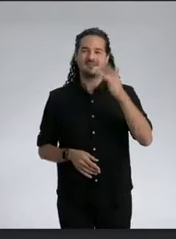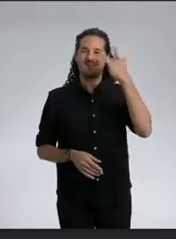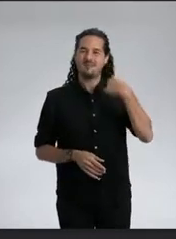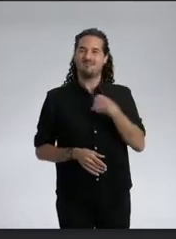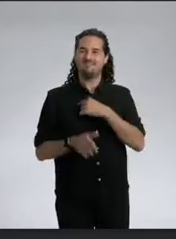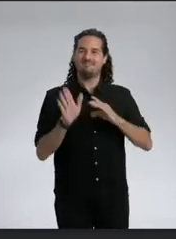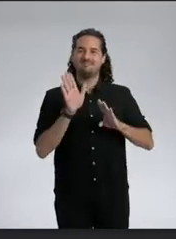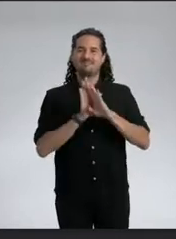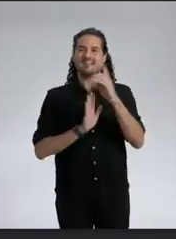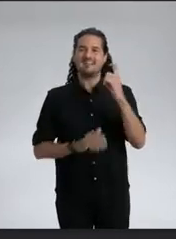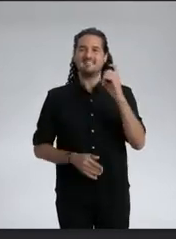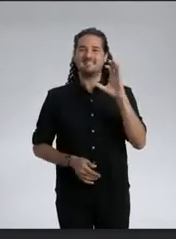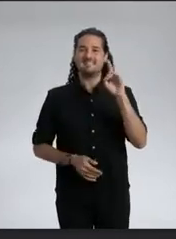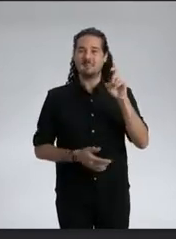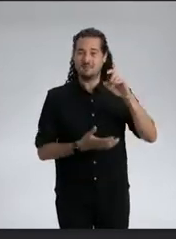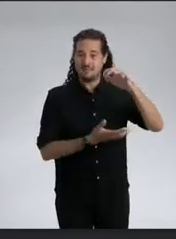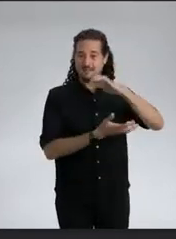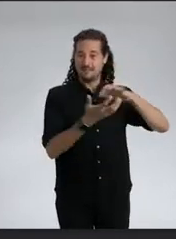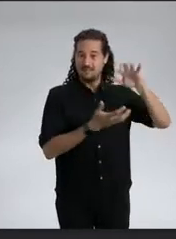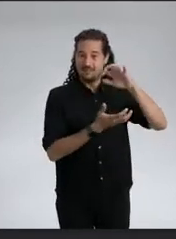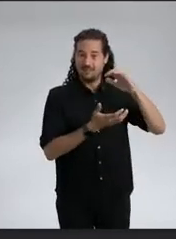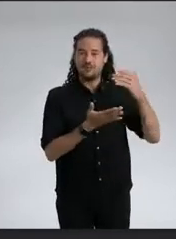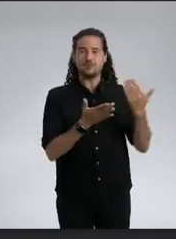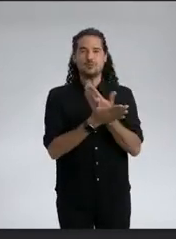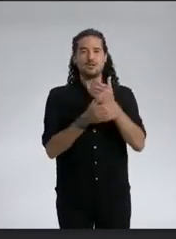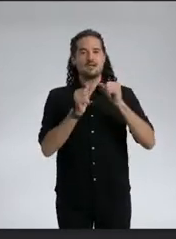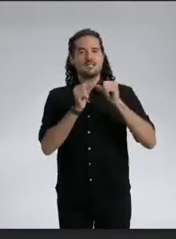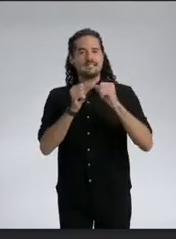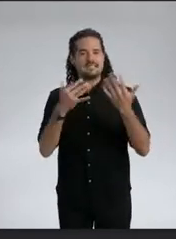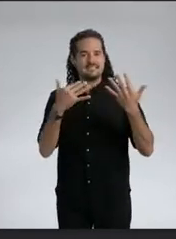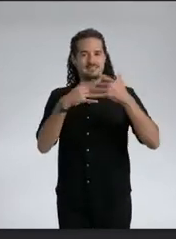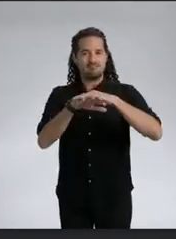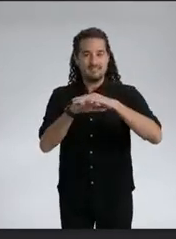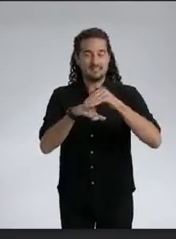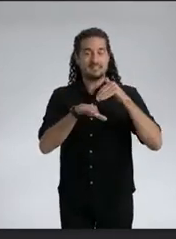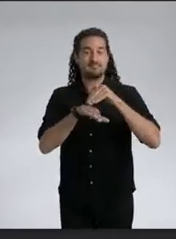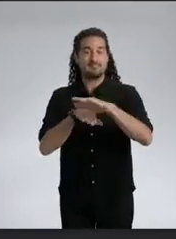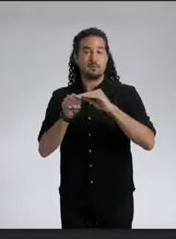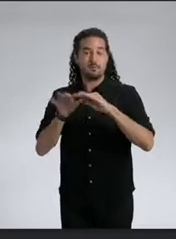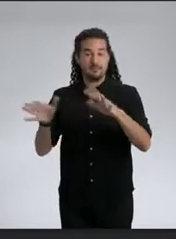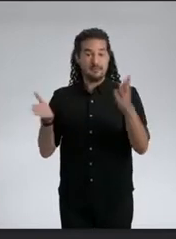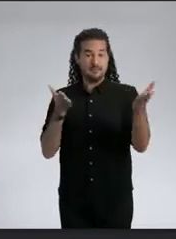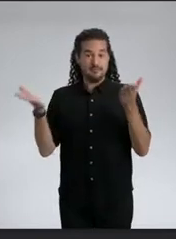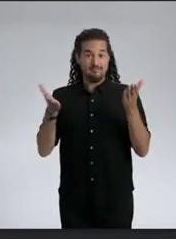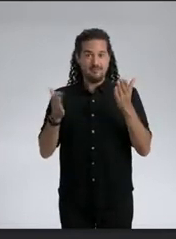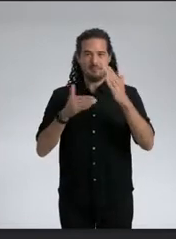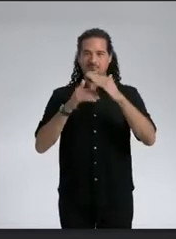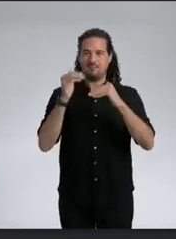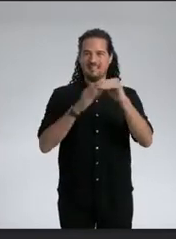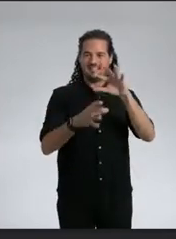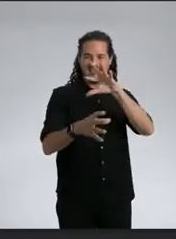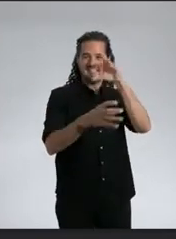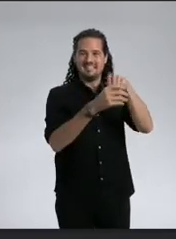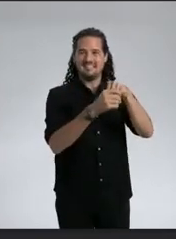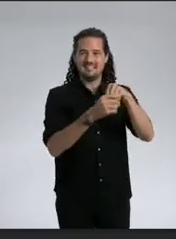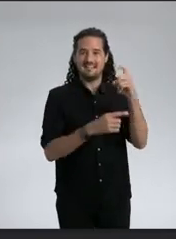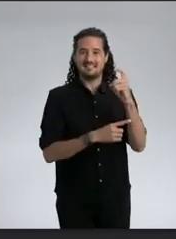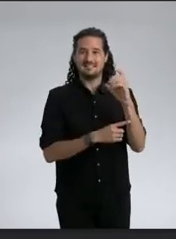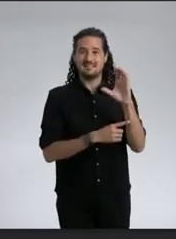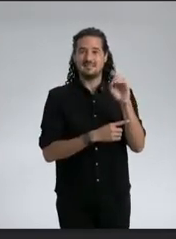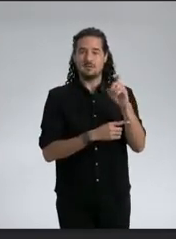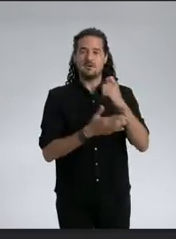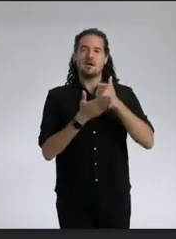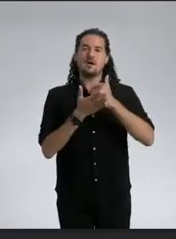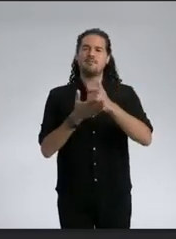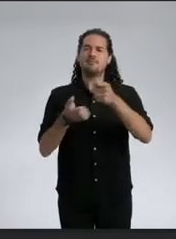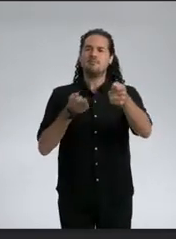new continuous integration and delivery service built right into Xcode and hosted in the cloud. It helps you manage every stage